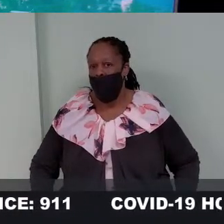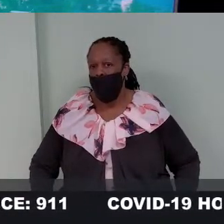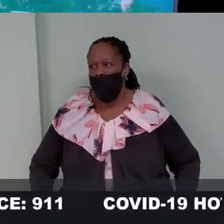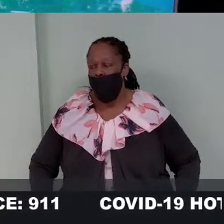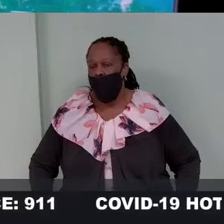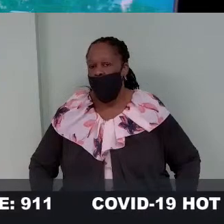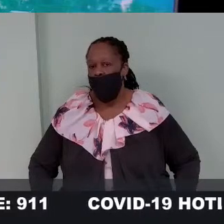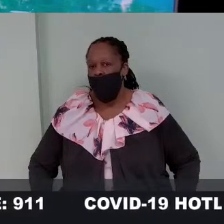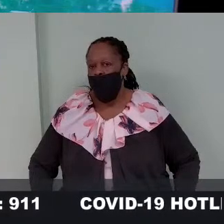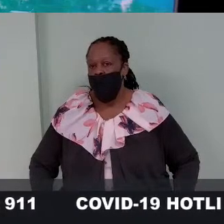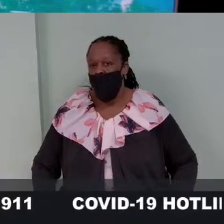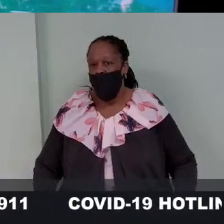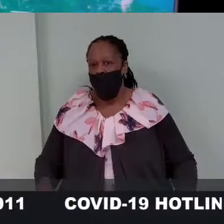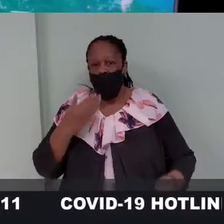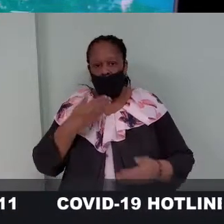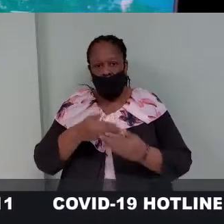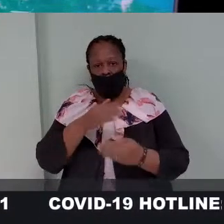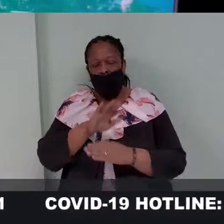Good afternoon,